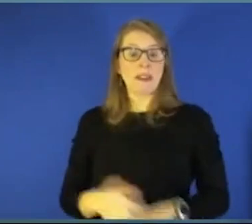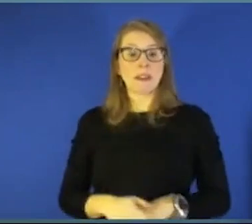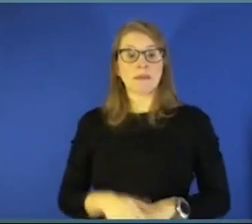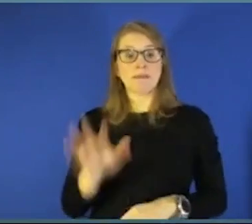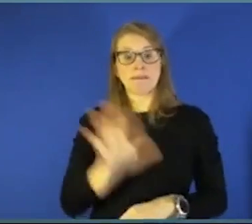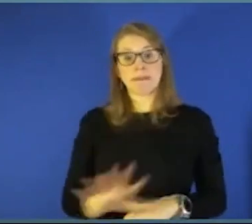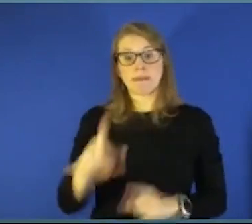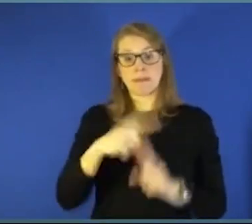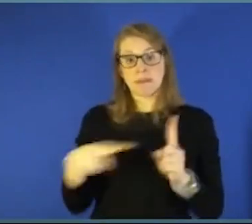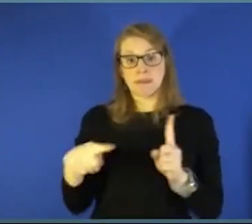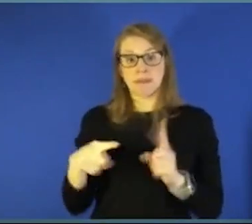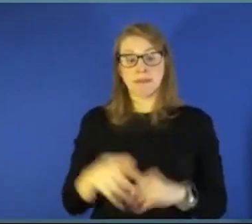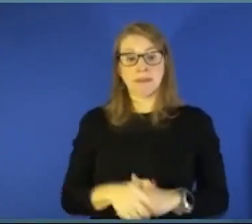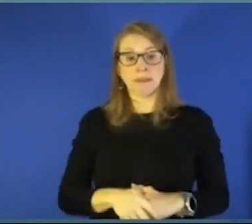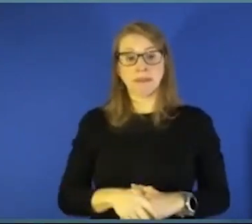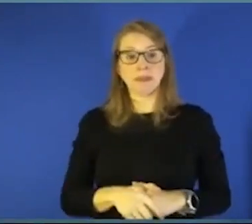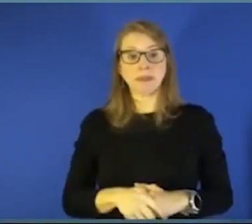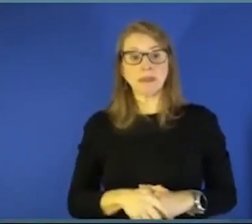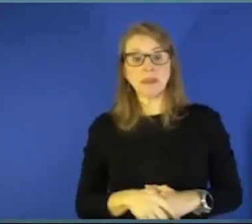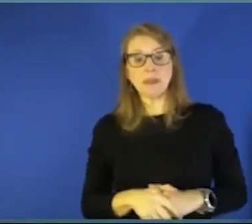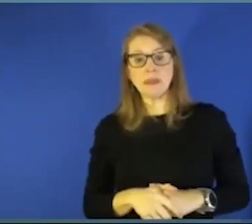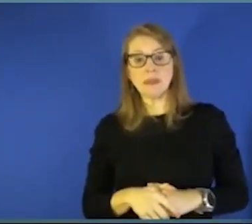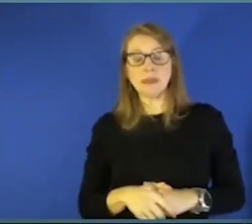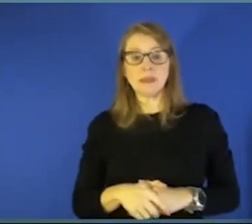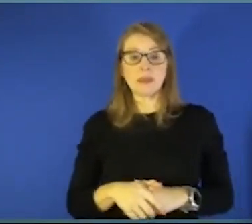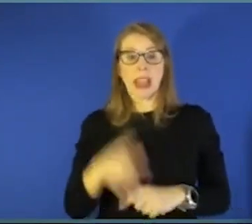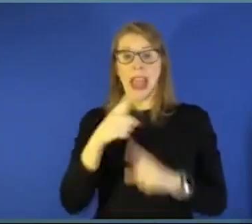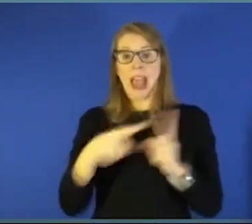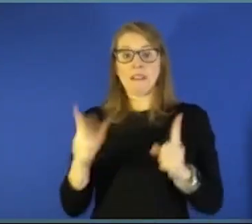about half of our max